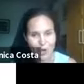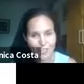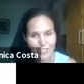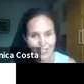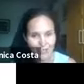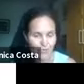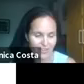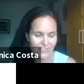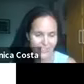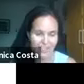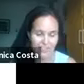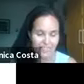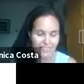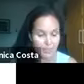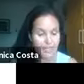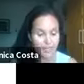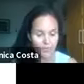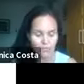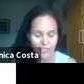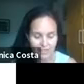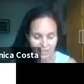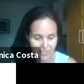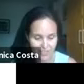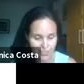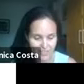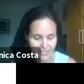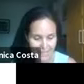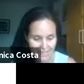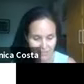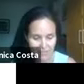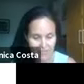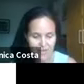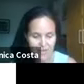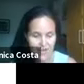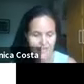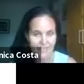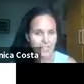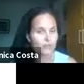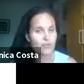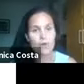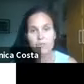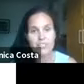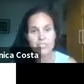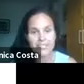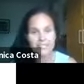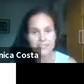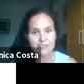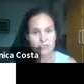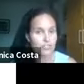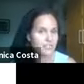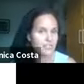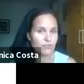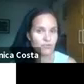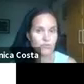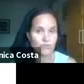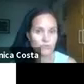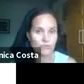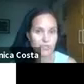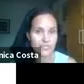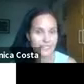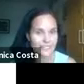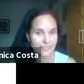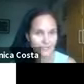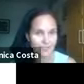during COVID for certain months, but now we are resuming it again. No? And if you are more interested, so you just have to go